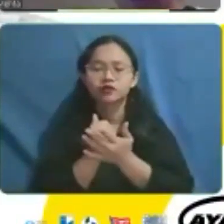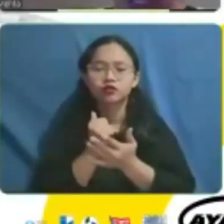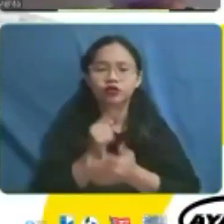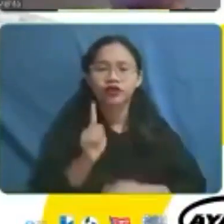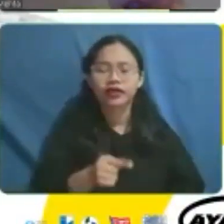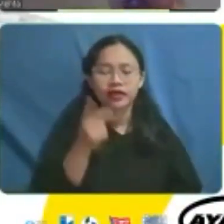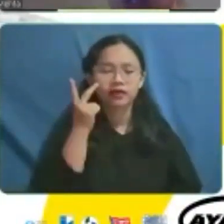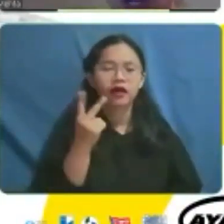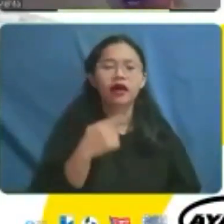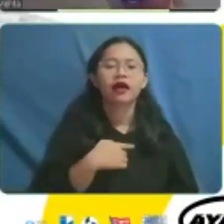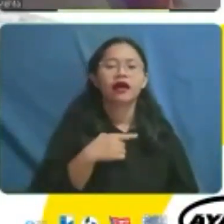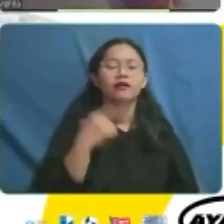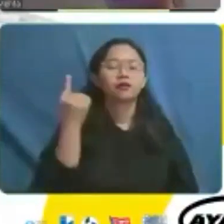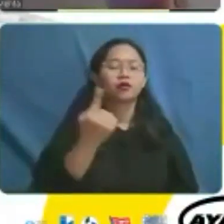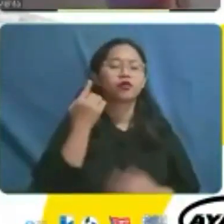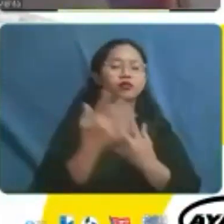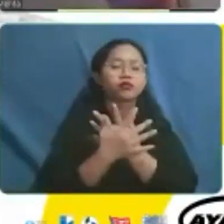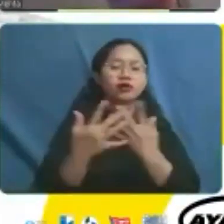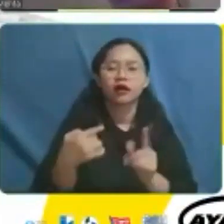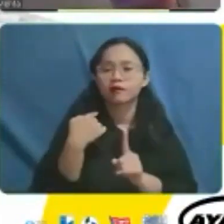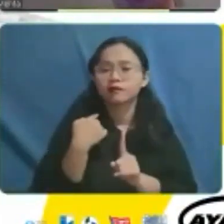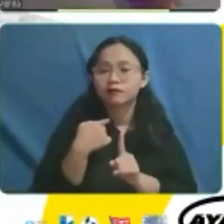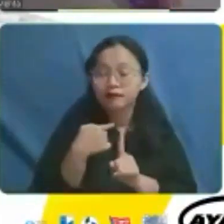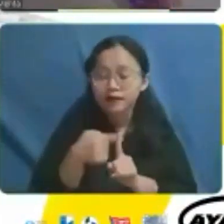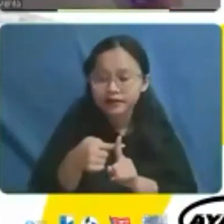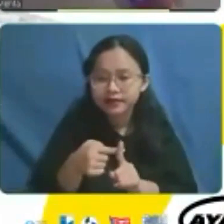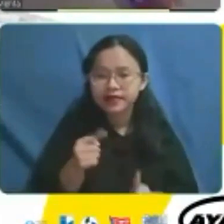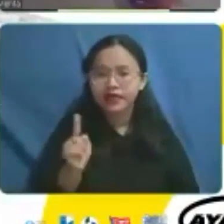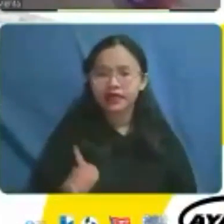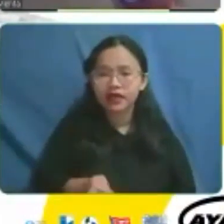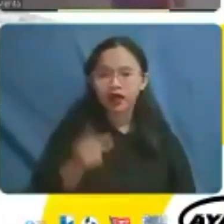their exposure, with a focus on rapid,